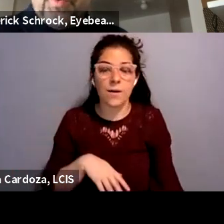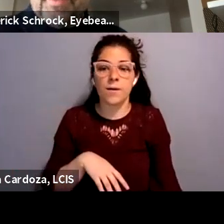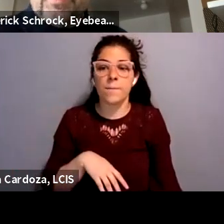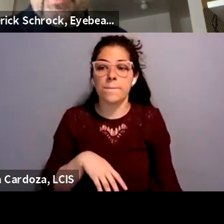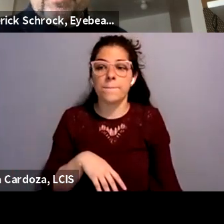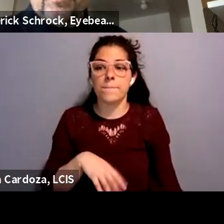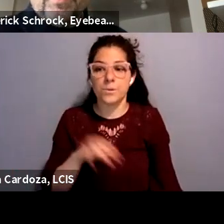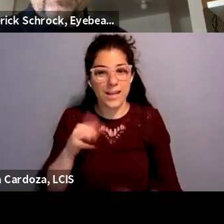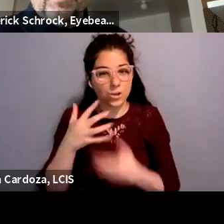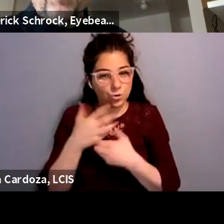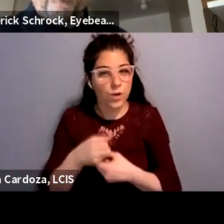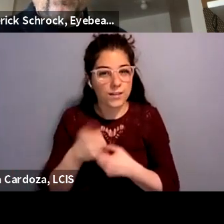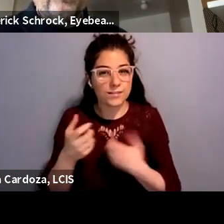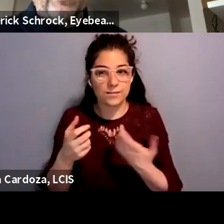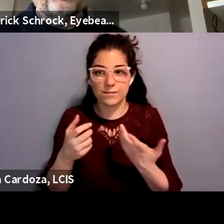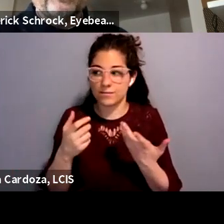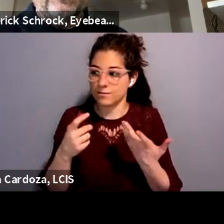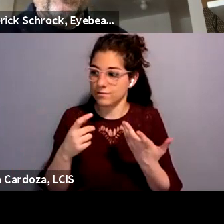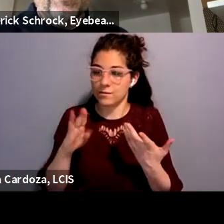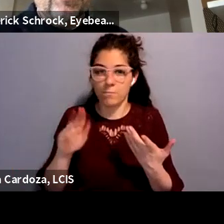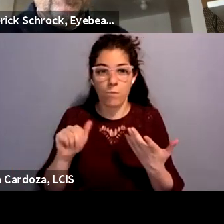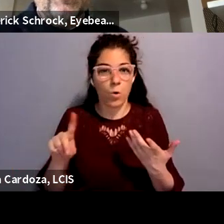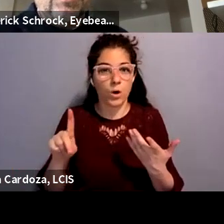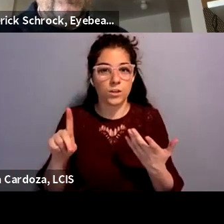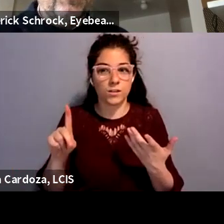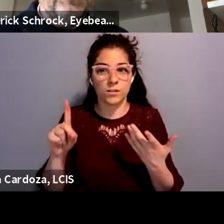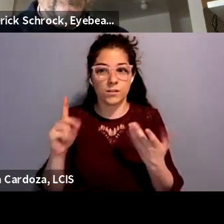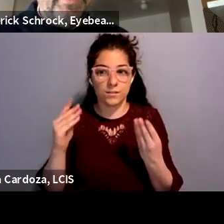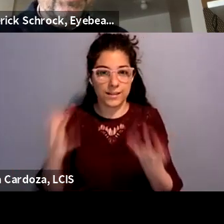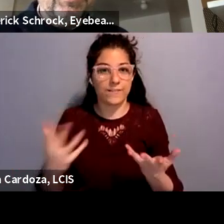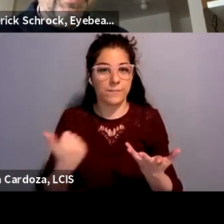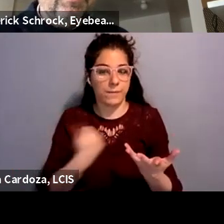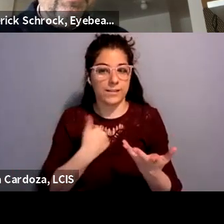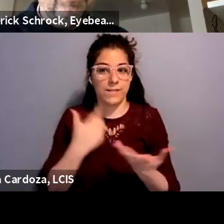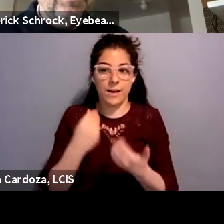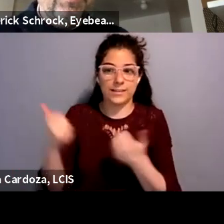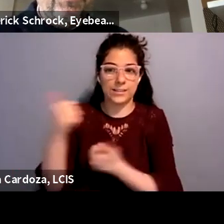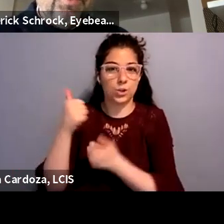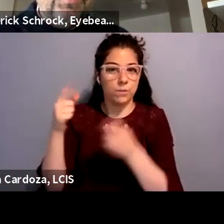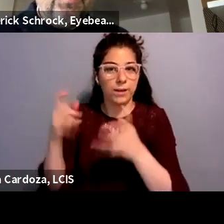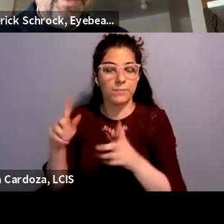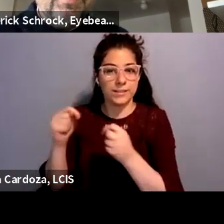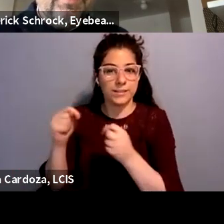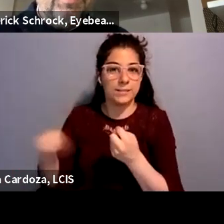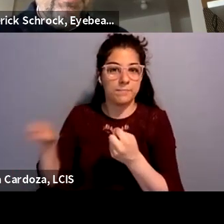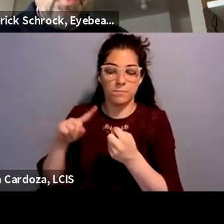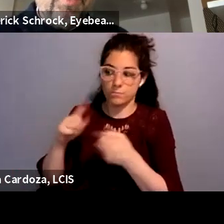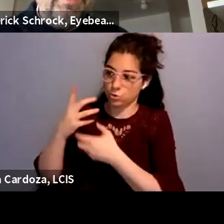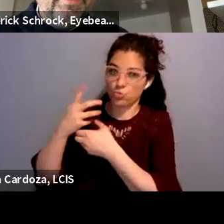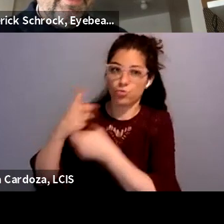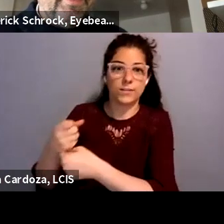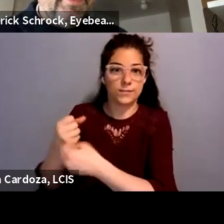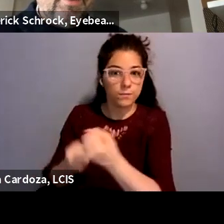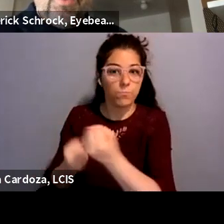But it was that trust to the board actually giving myself and the senior management team the full trust and